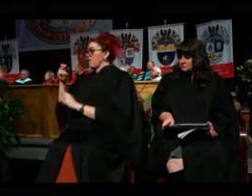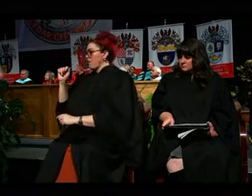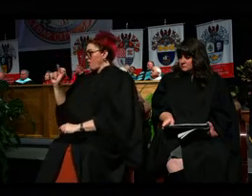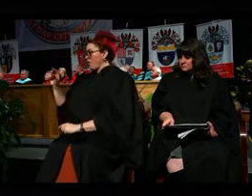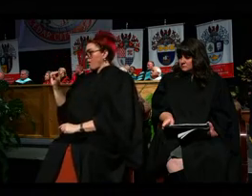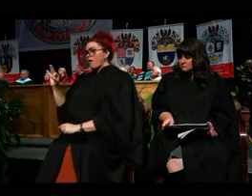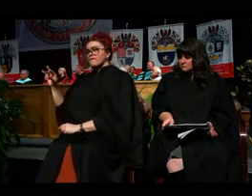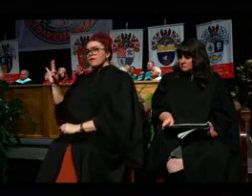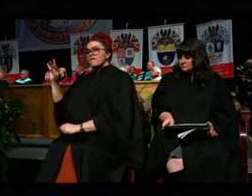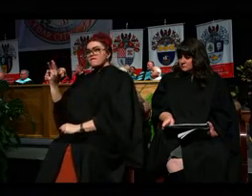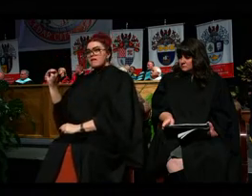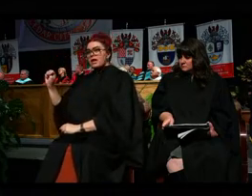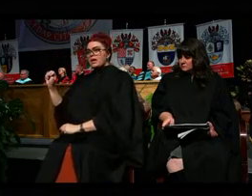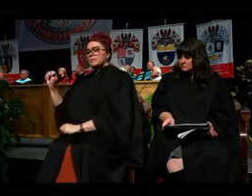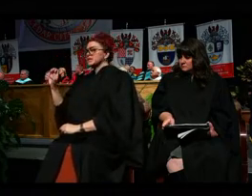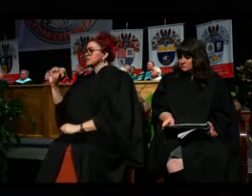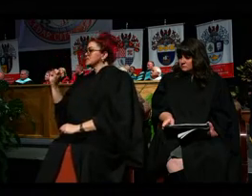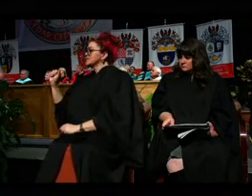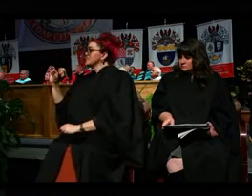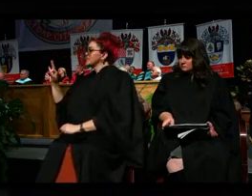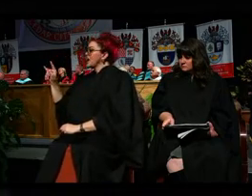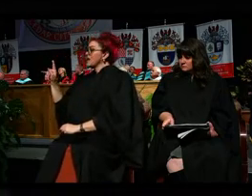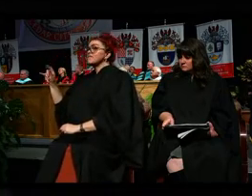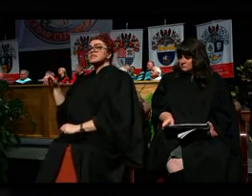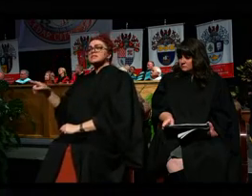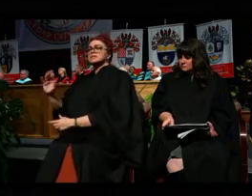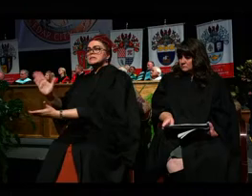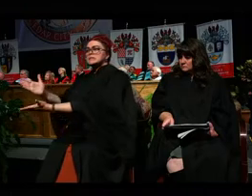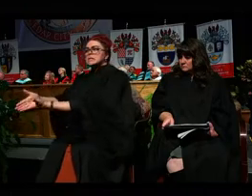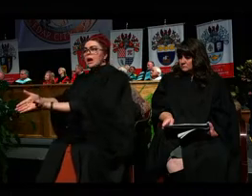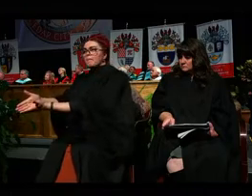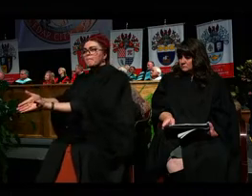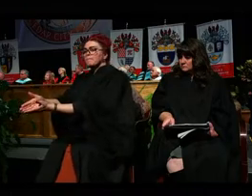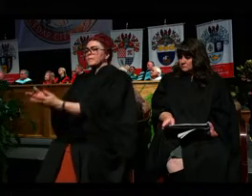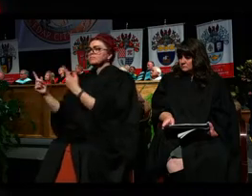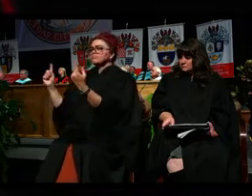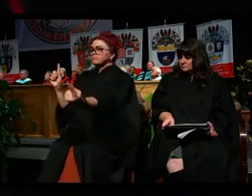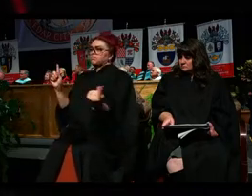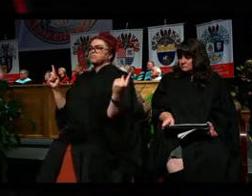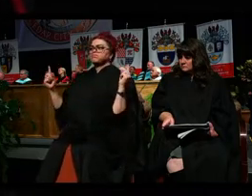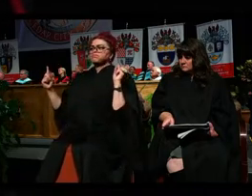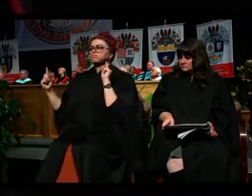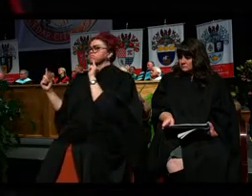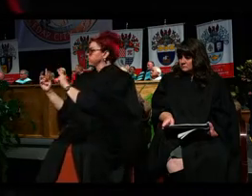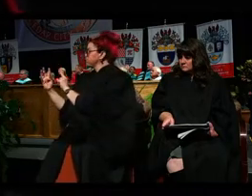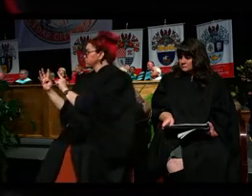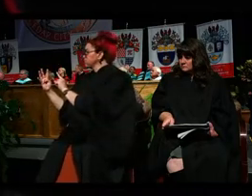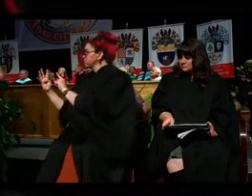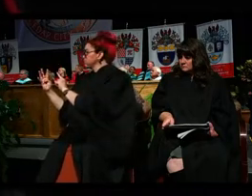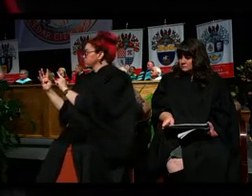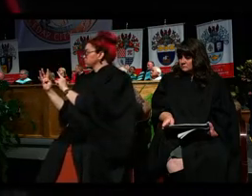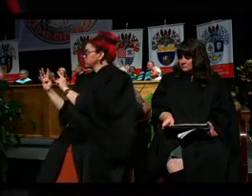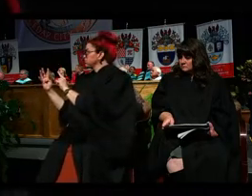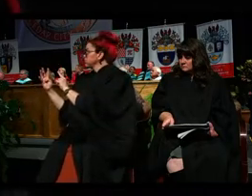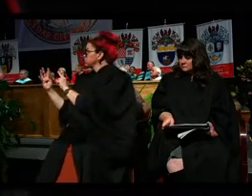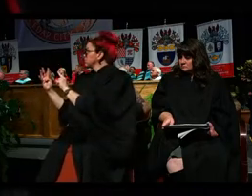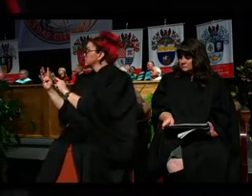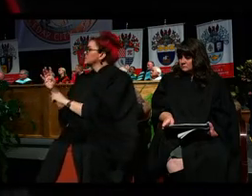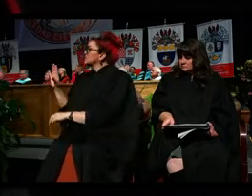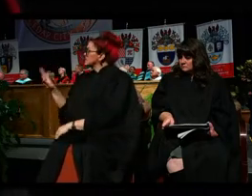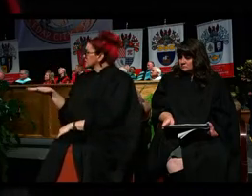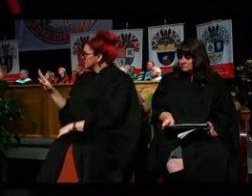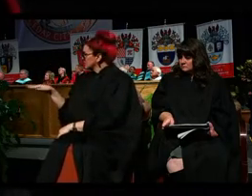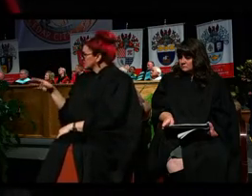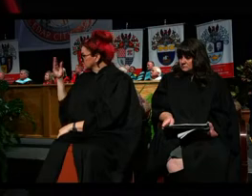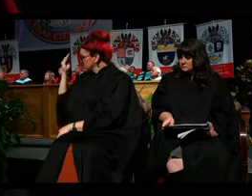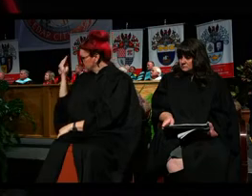team, stopped the practice, walked over to those fellas that were over here to my right, and said, "I want to